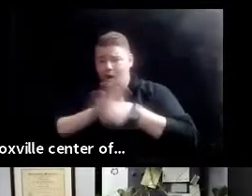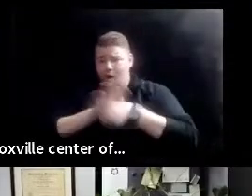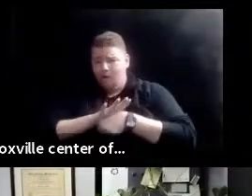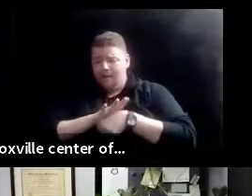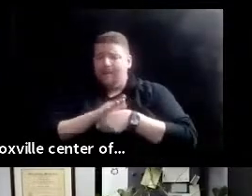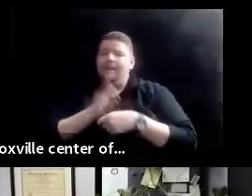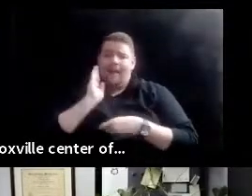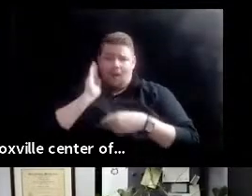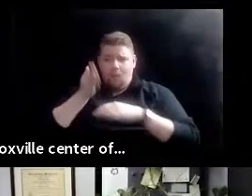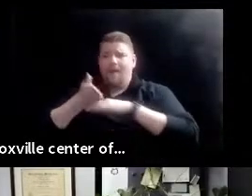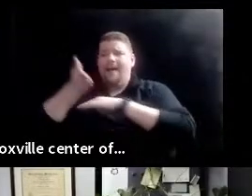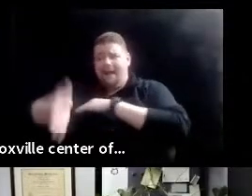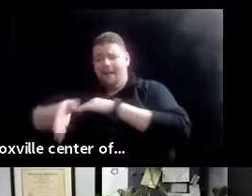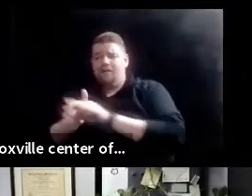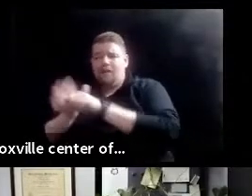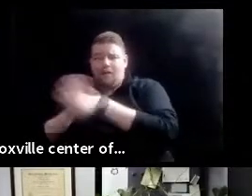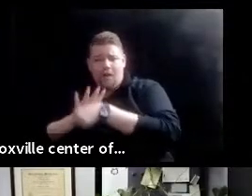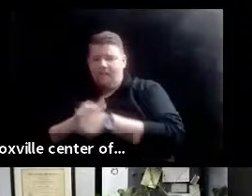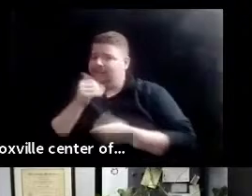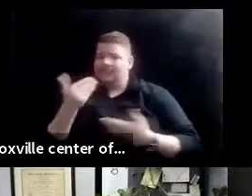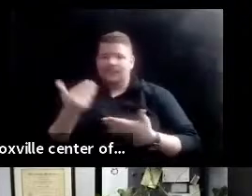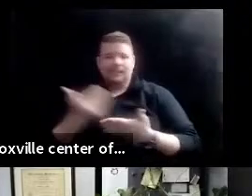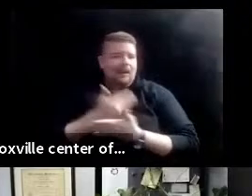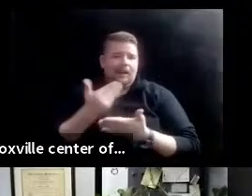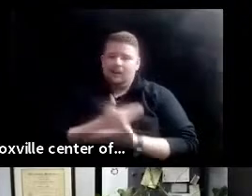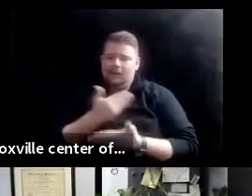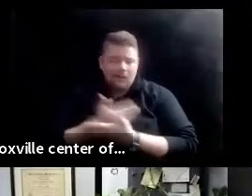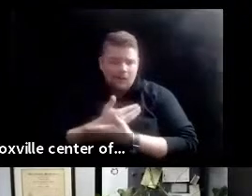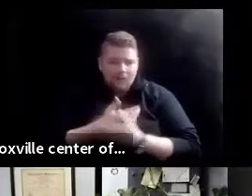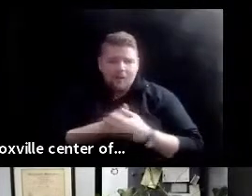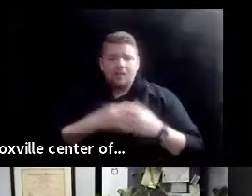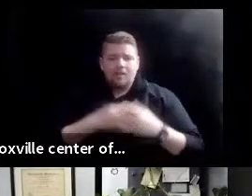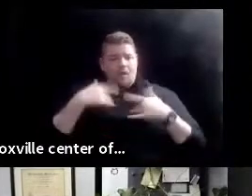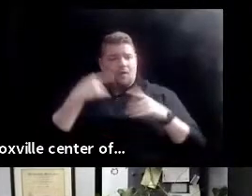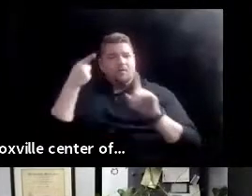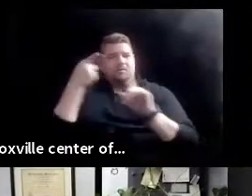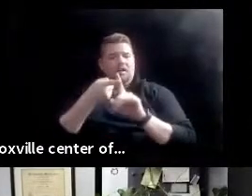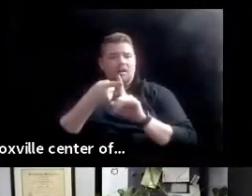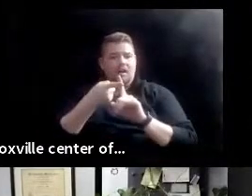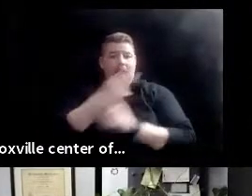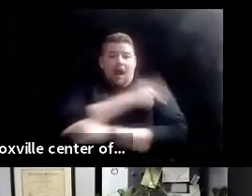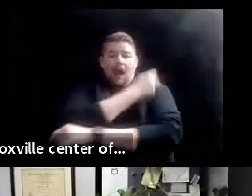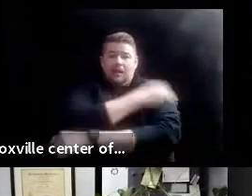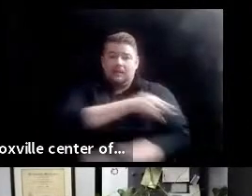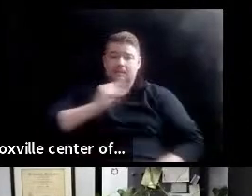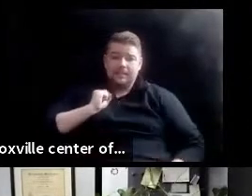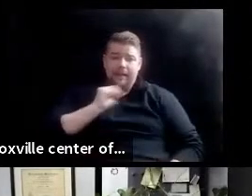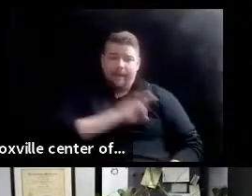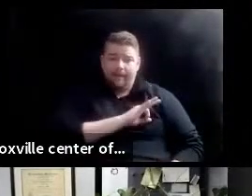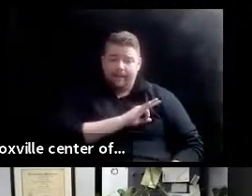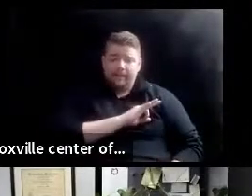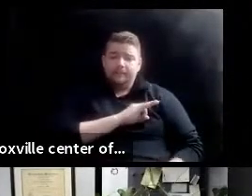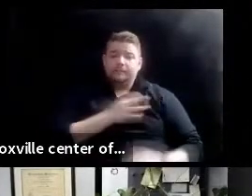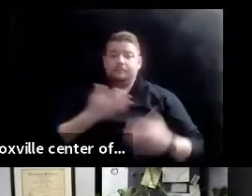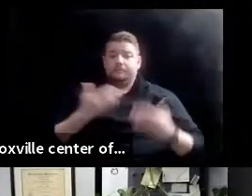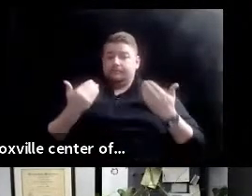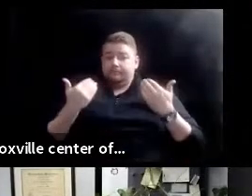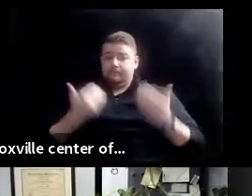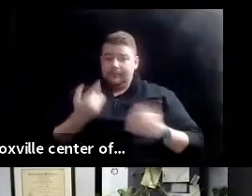will be post-COVID. It's not new. Which brings me to another point, hospital staffing. As of